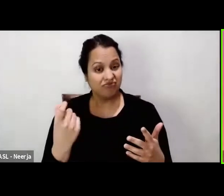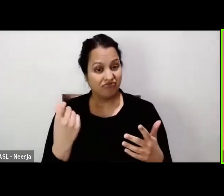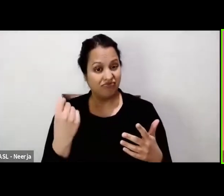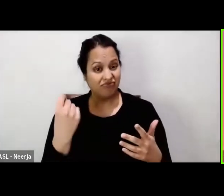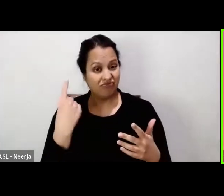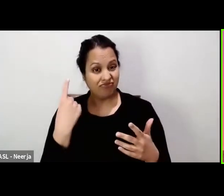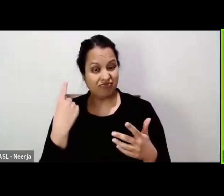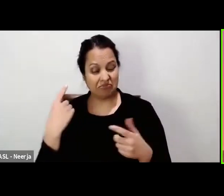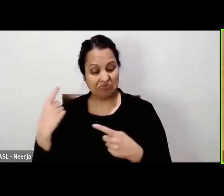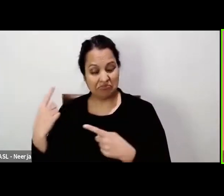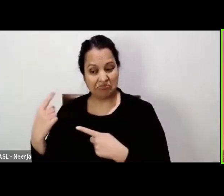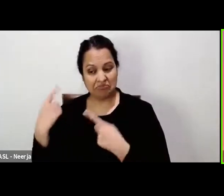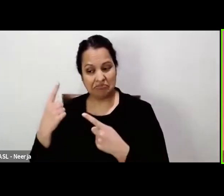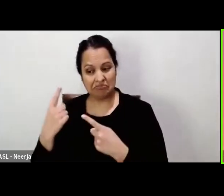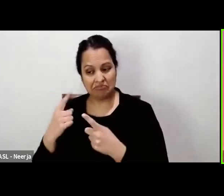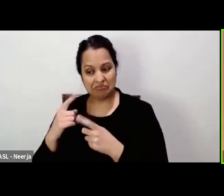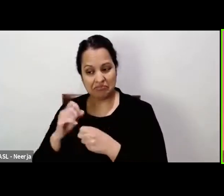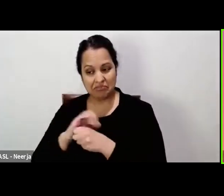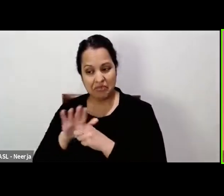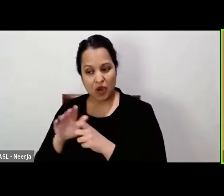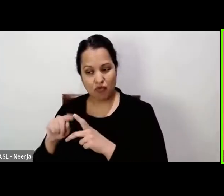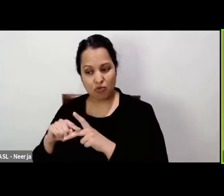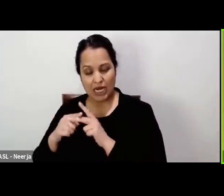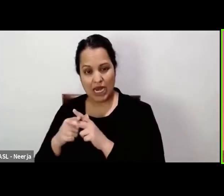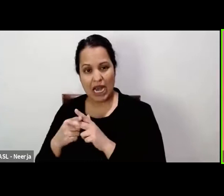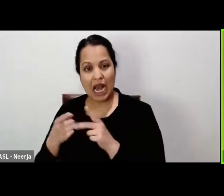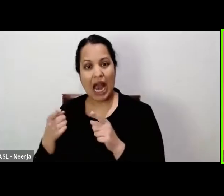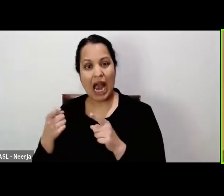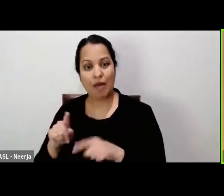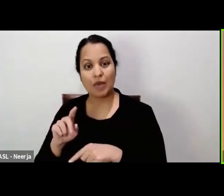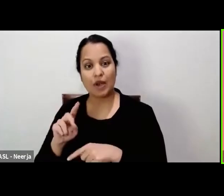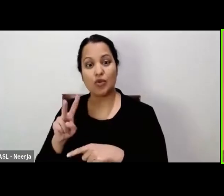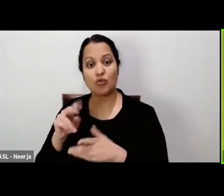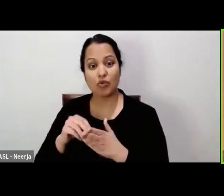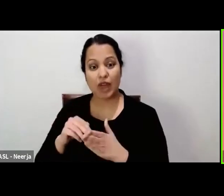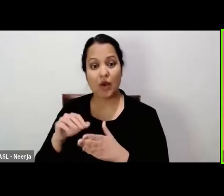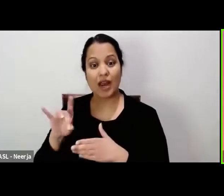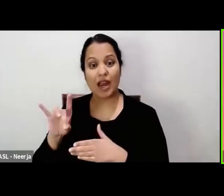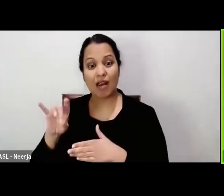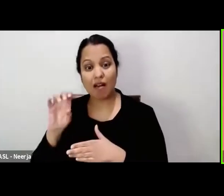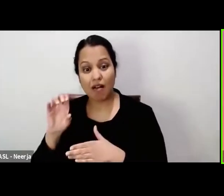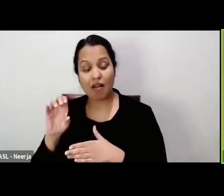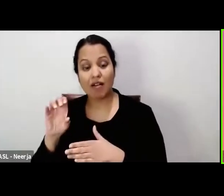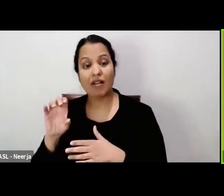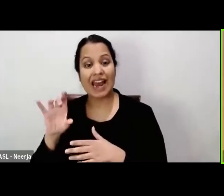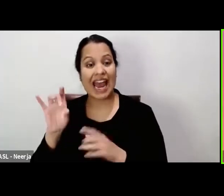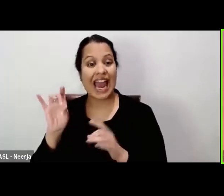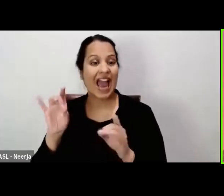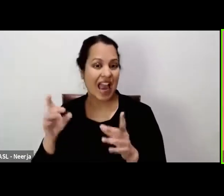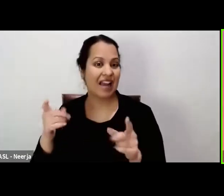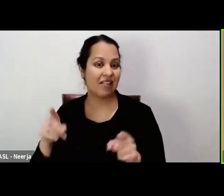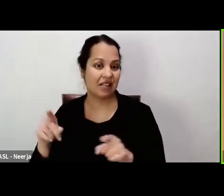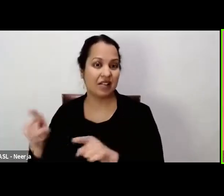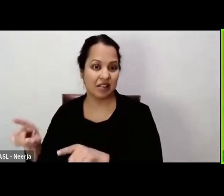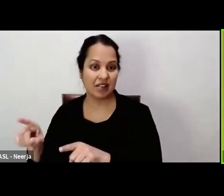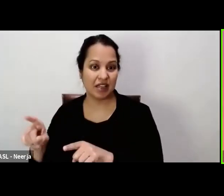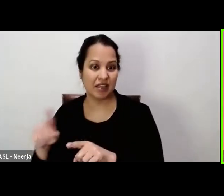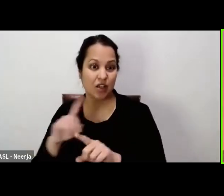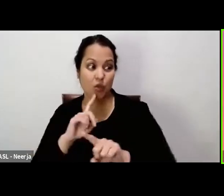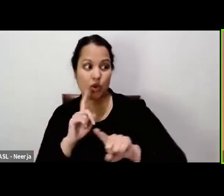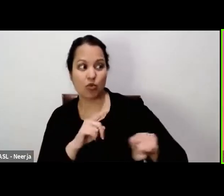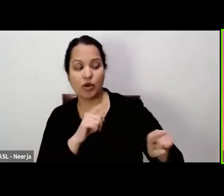since the beginning of the pandemic, there were over 2,800 hate incidents reported to the Stop AAPI